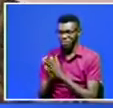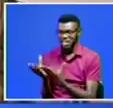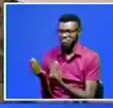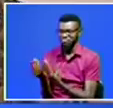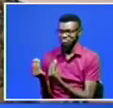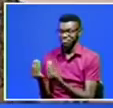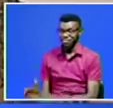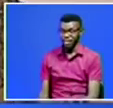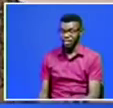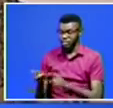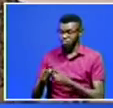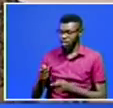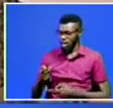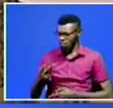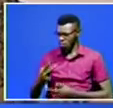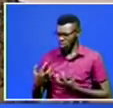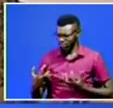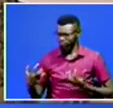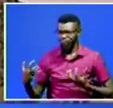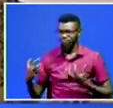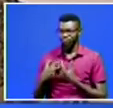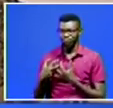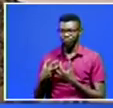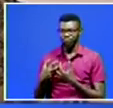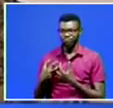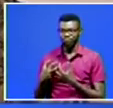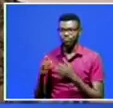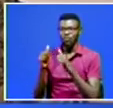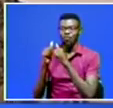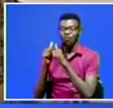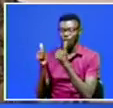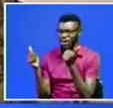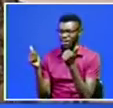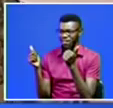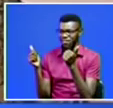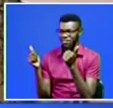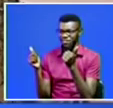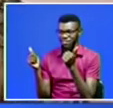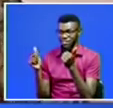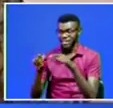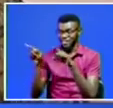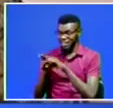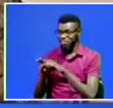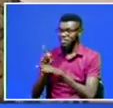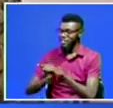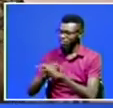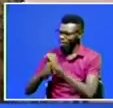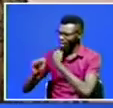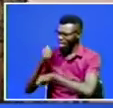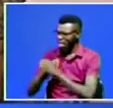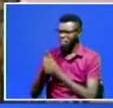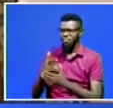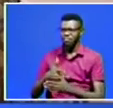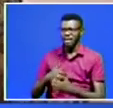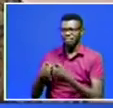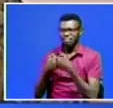by now the chemistry we had season one is by far very good. Even when we're doing it, we don't struggle.